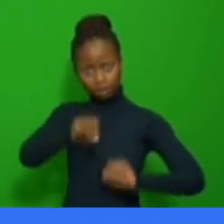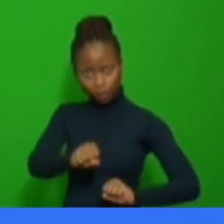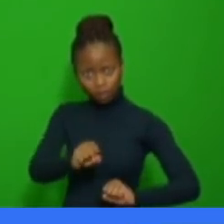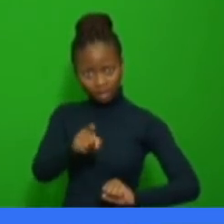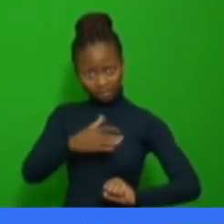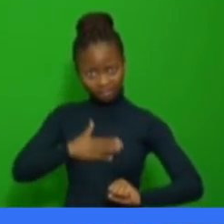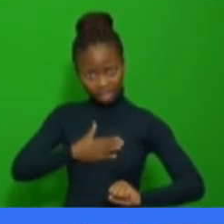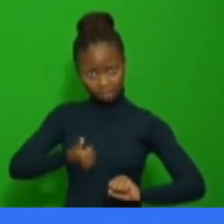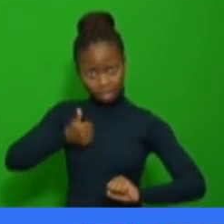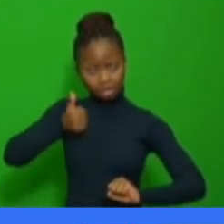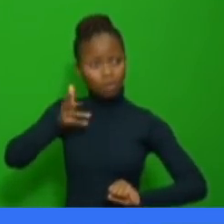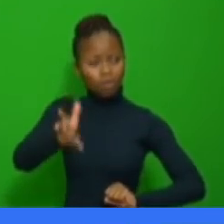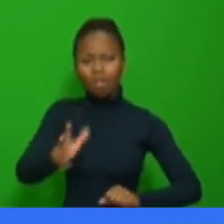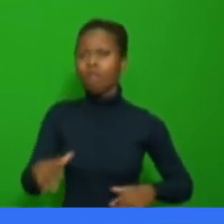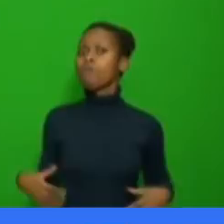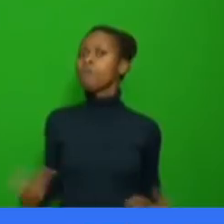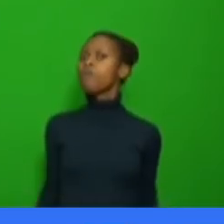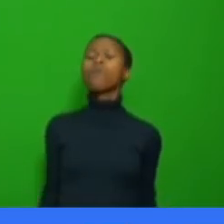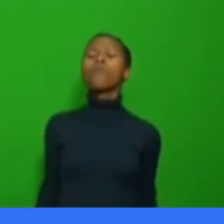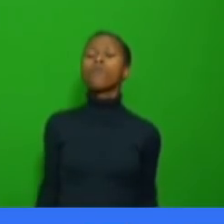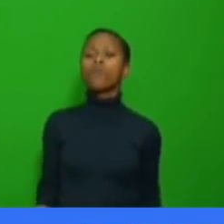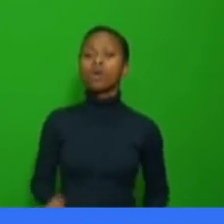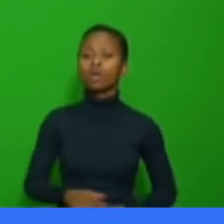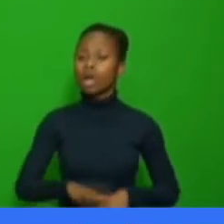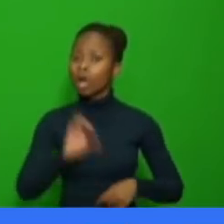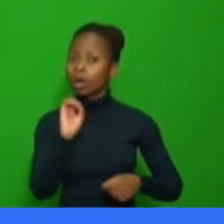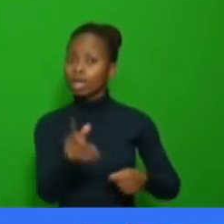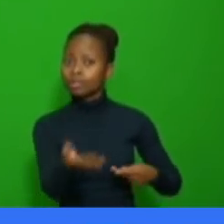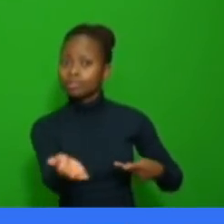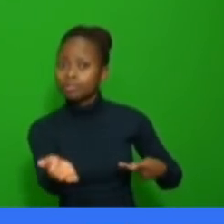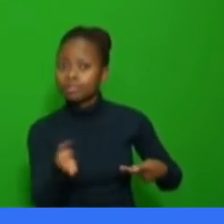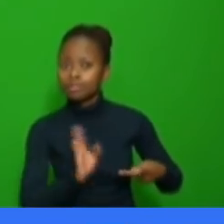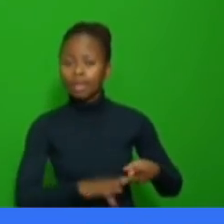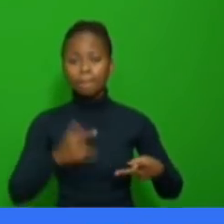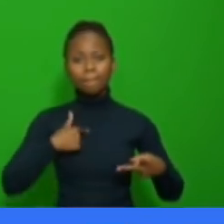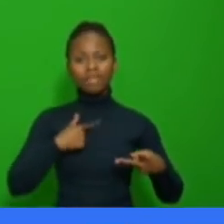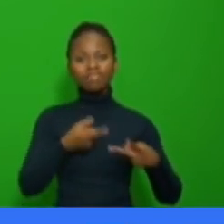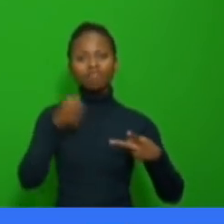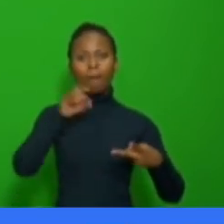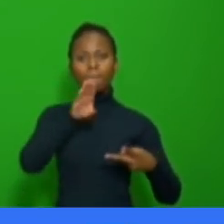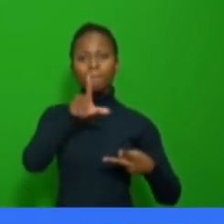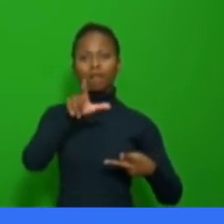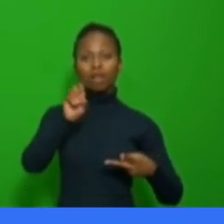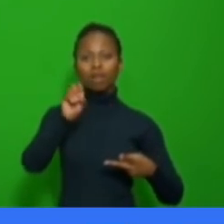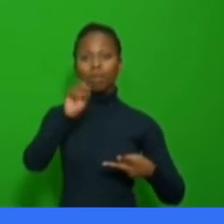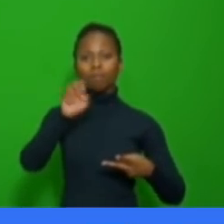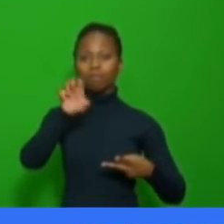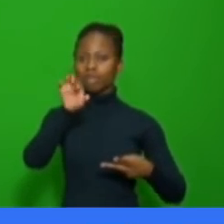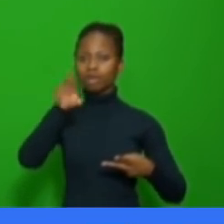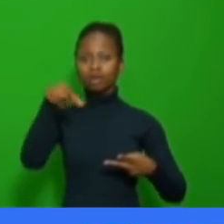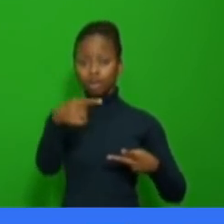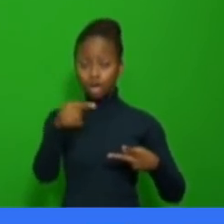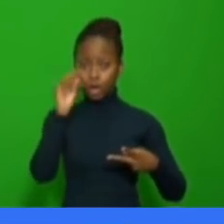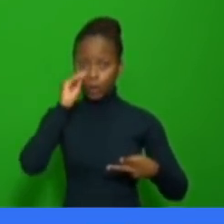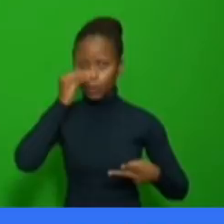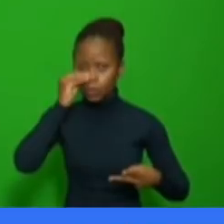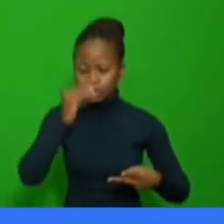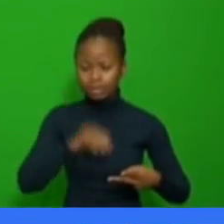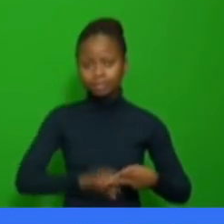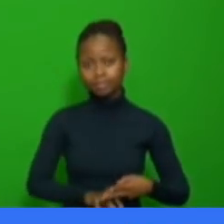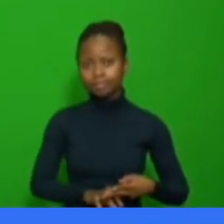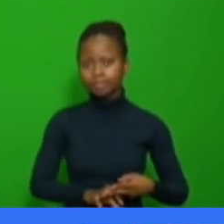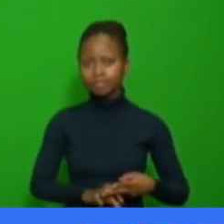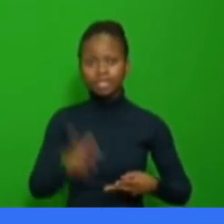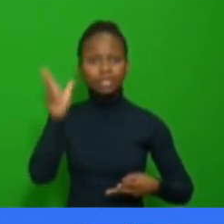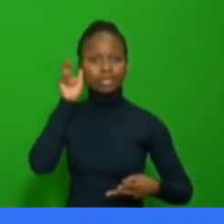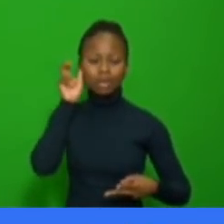Okay, sir. Thank you, Governor. John McCoy from Bloomberg News. Can you discuss how significant was